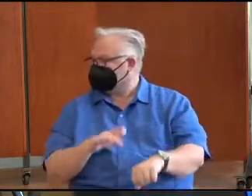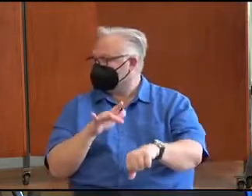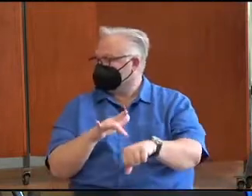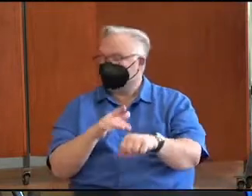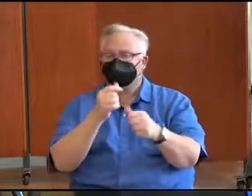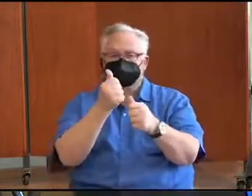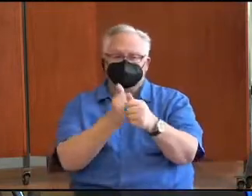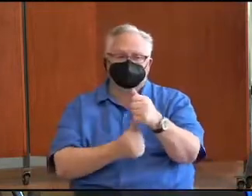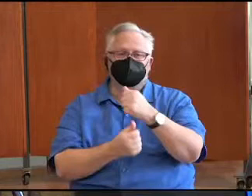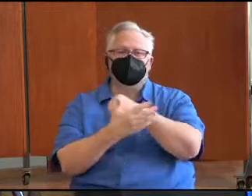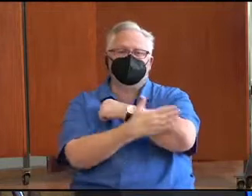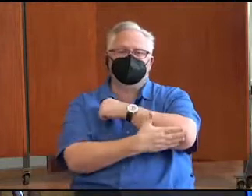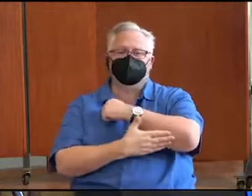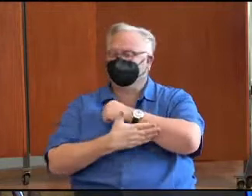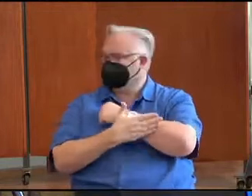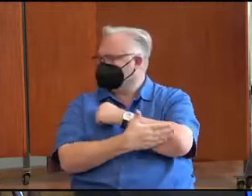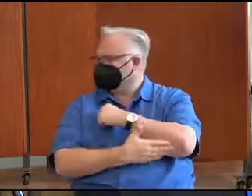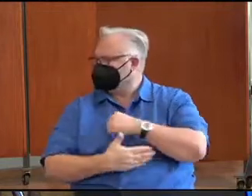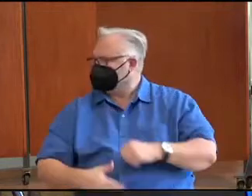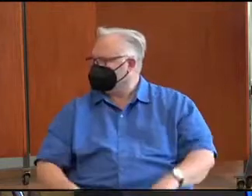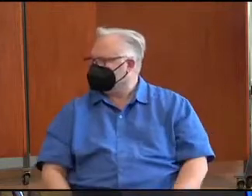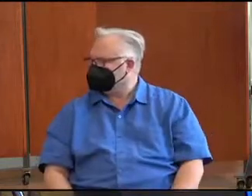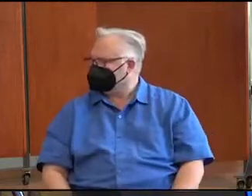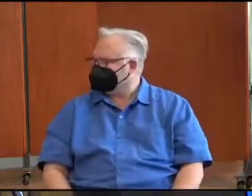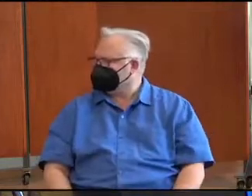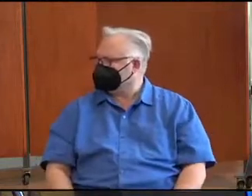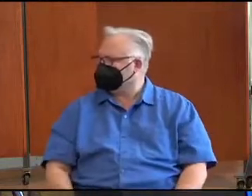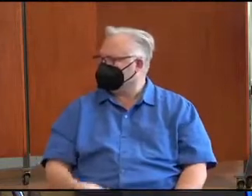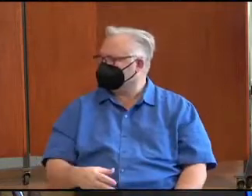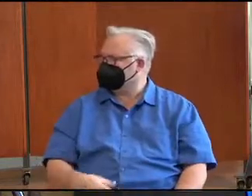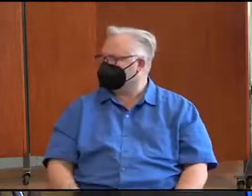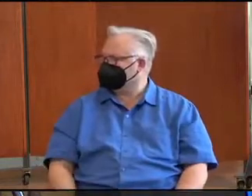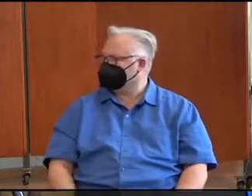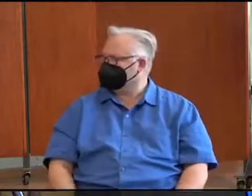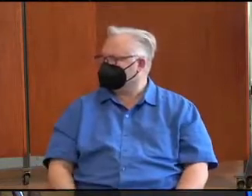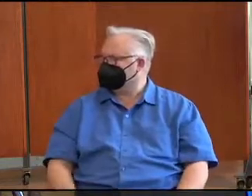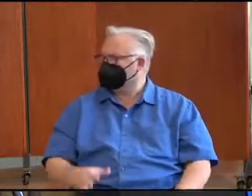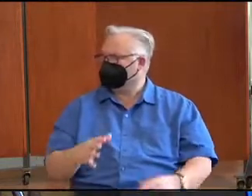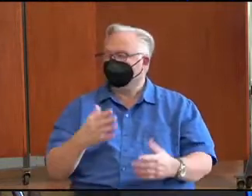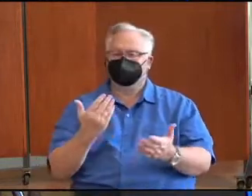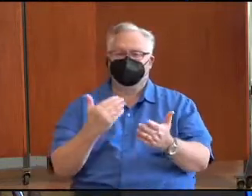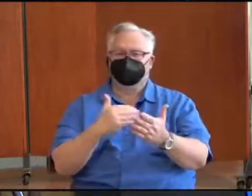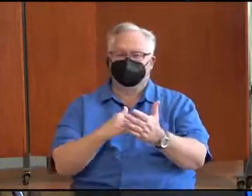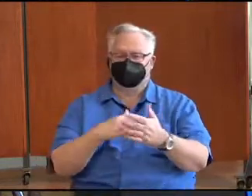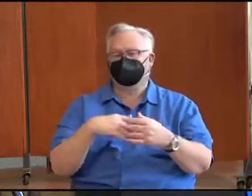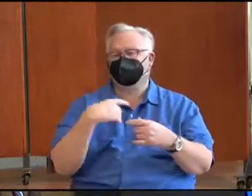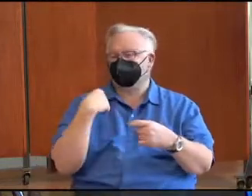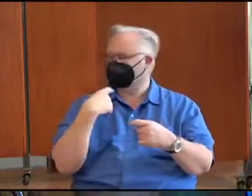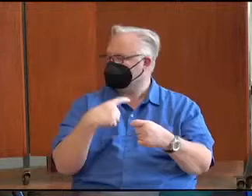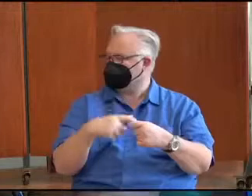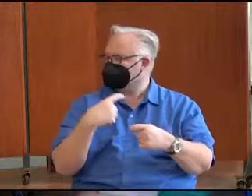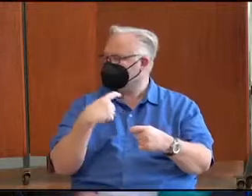Touches every land. Somos el barco.